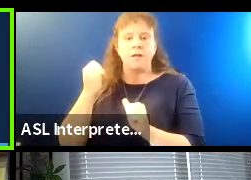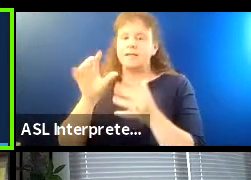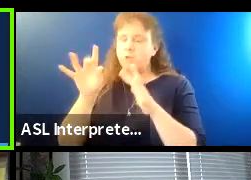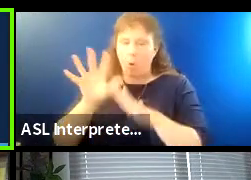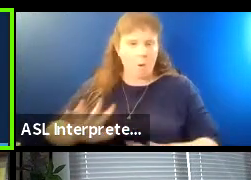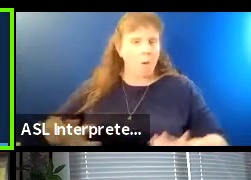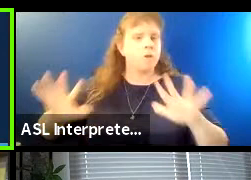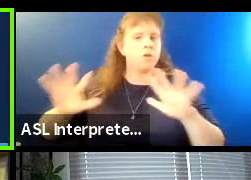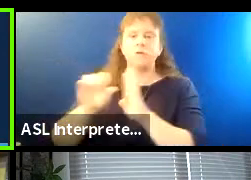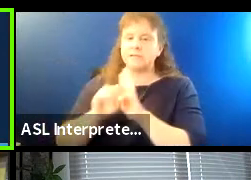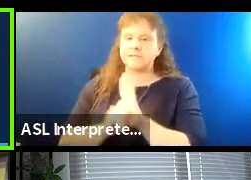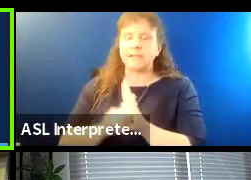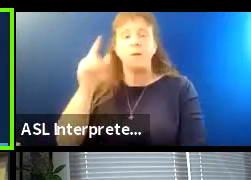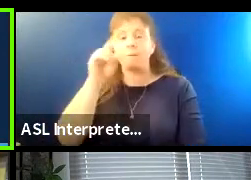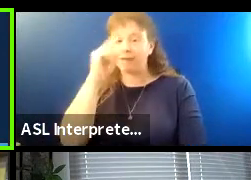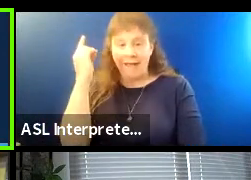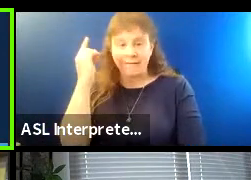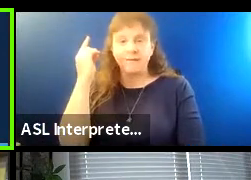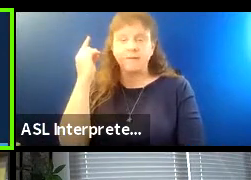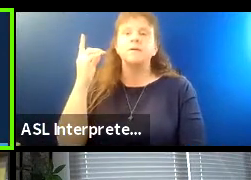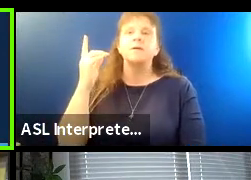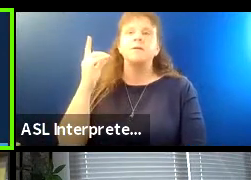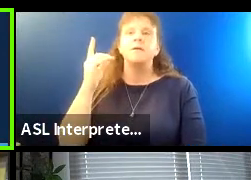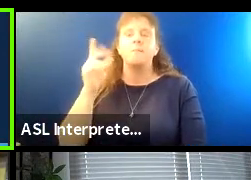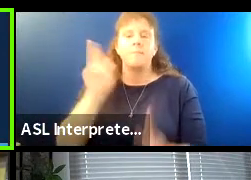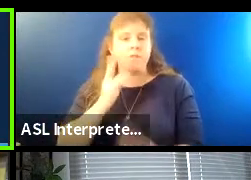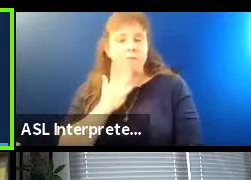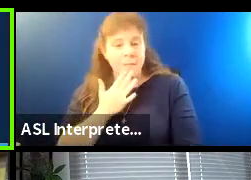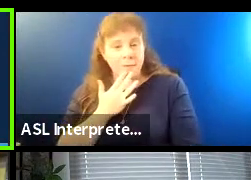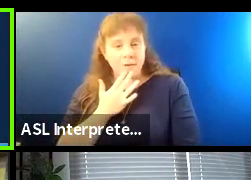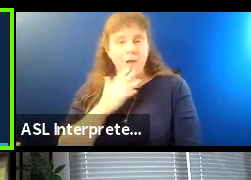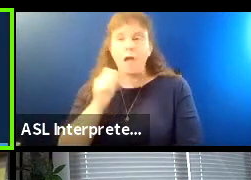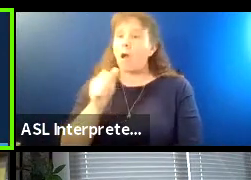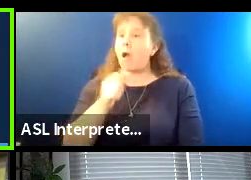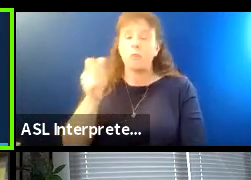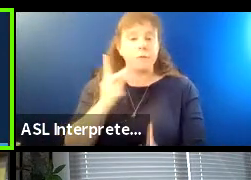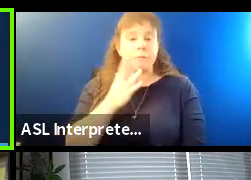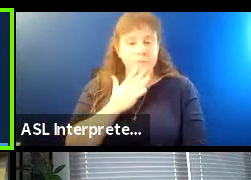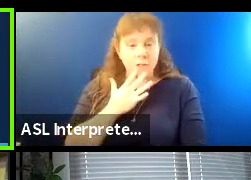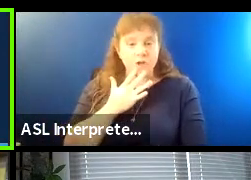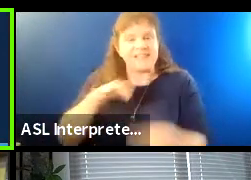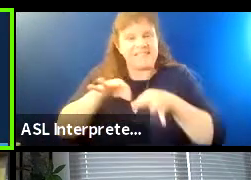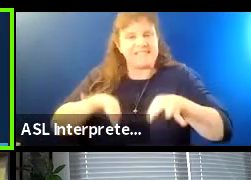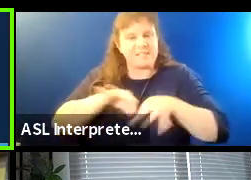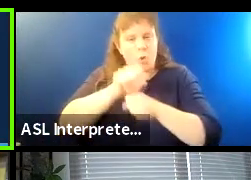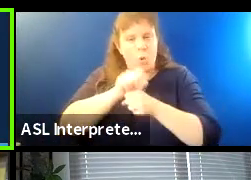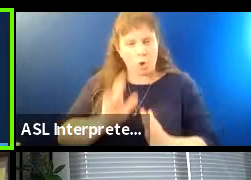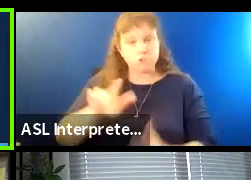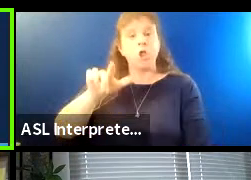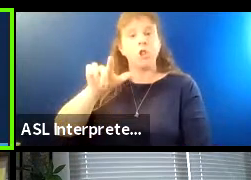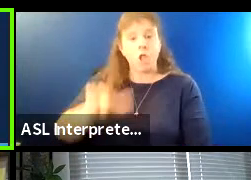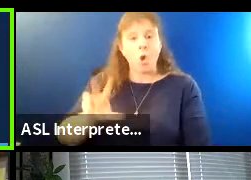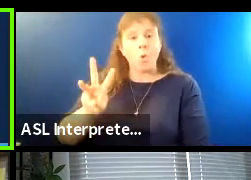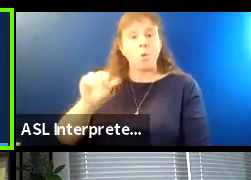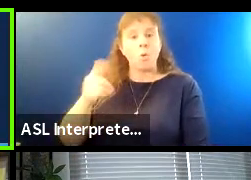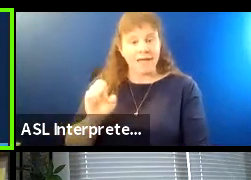here, are Black, Indigenous, people of color, other people of color, essential workers, low-wage immigrant communities. I will note